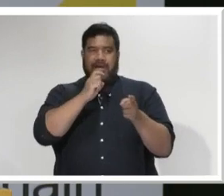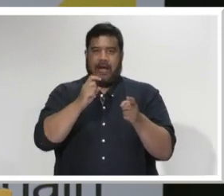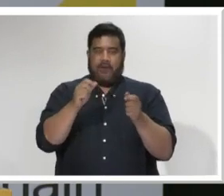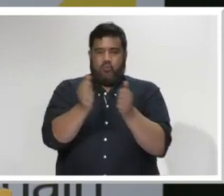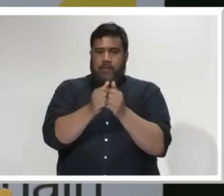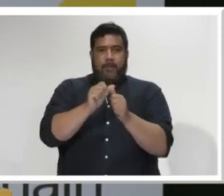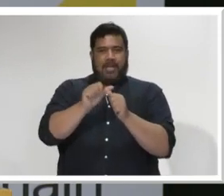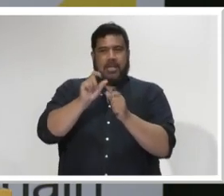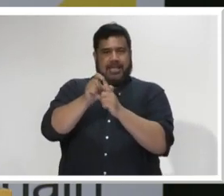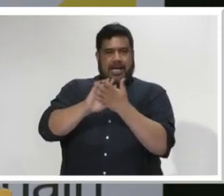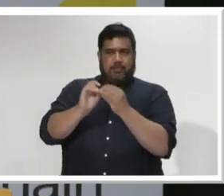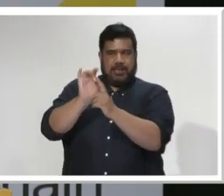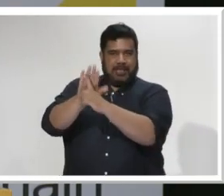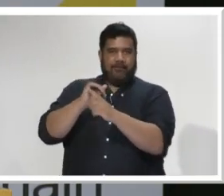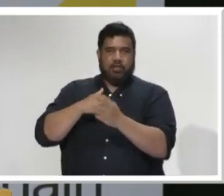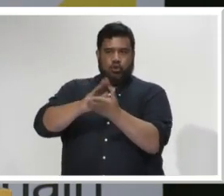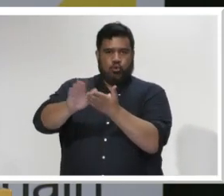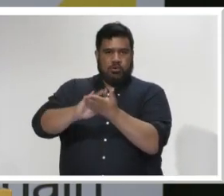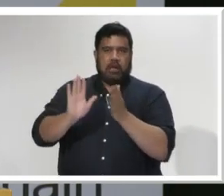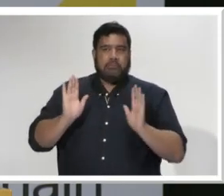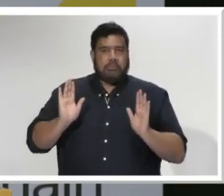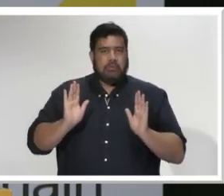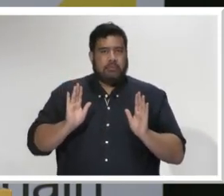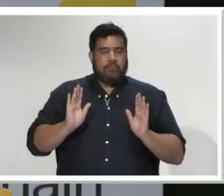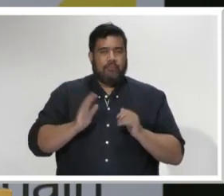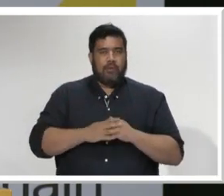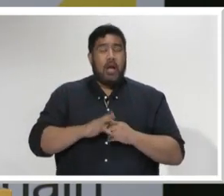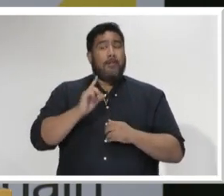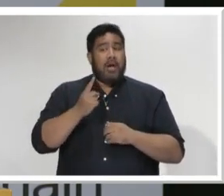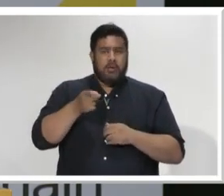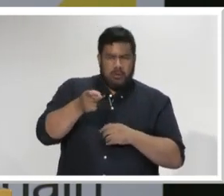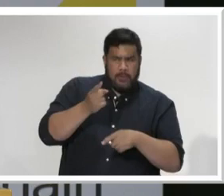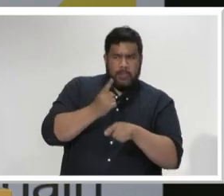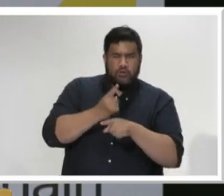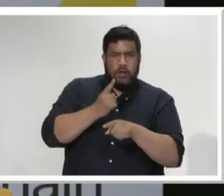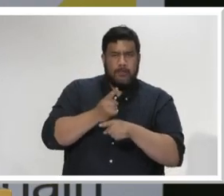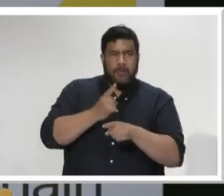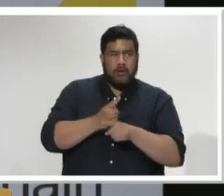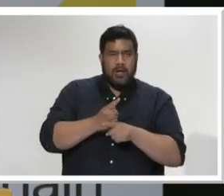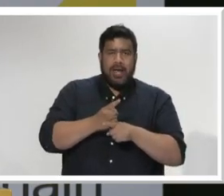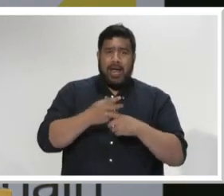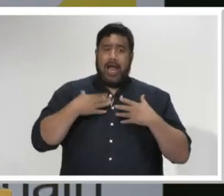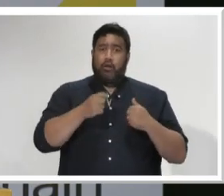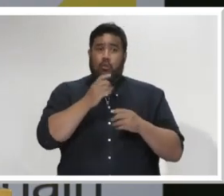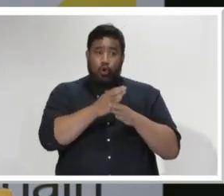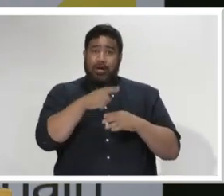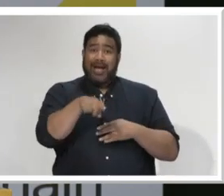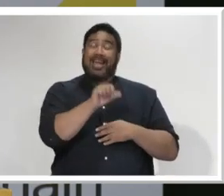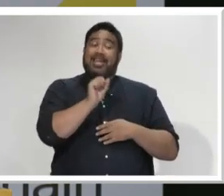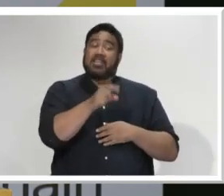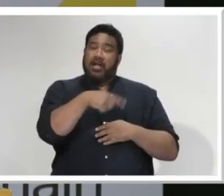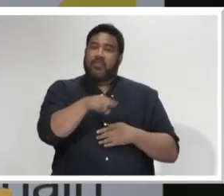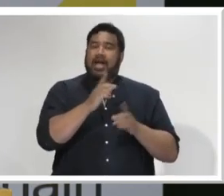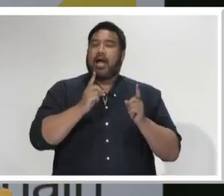DHB to sort out with that employee. On the former, yes, it's my understanding that that health workers are eligible for the Essential